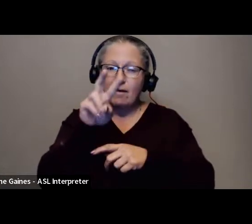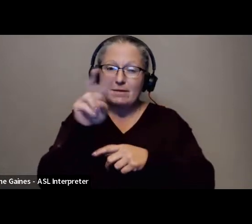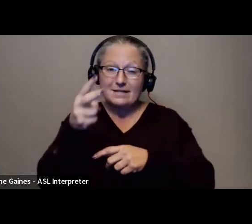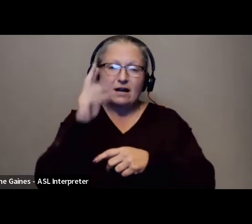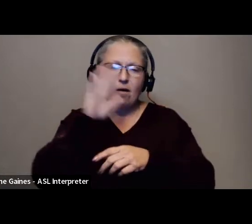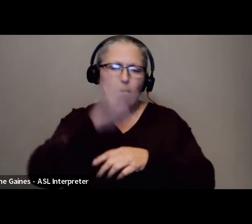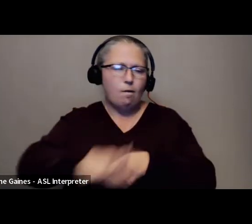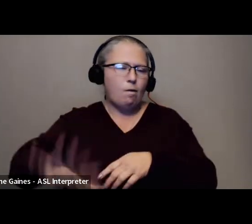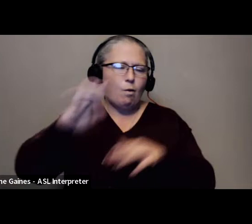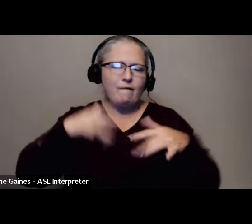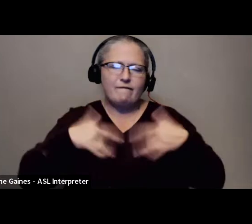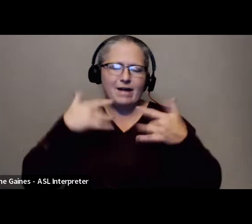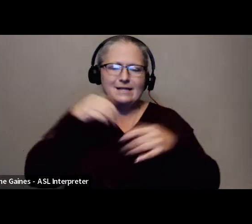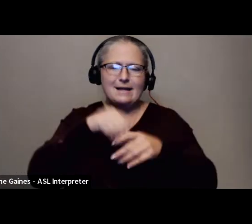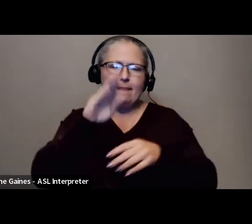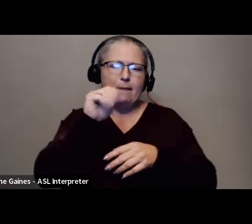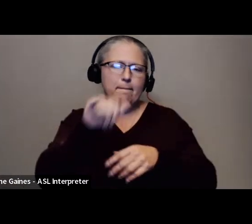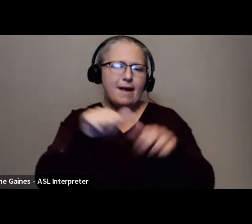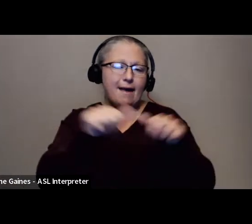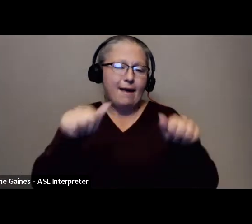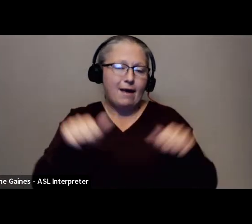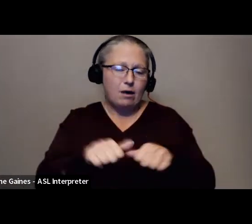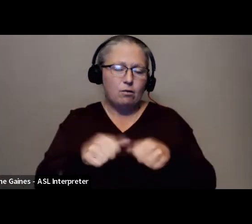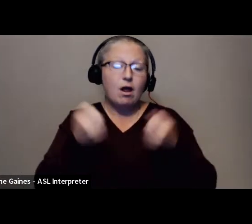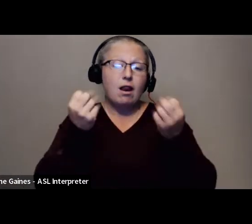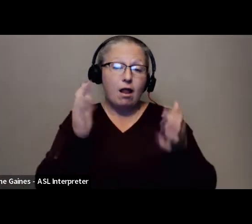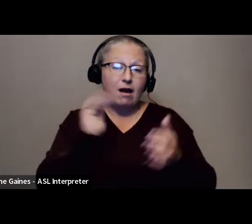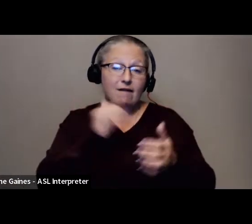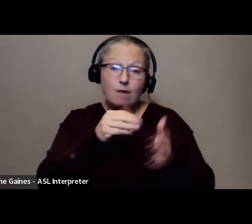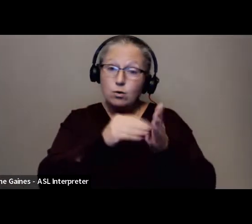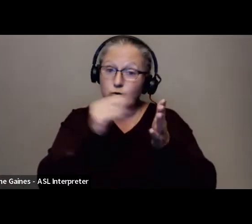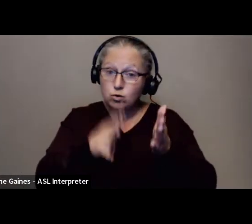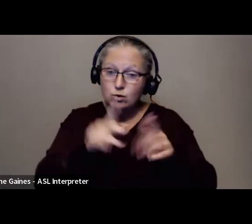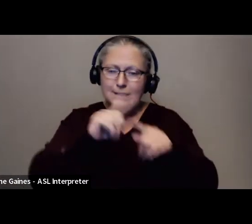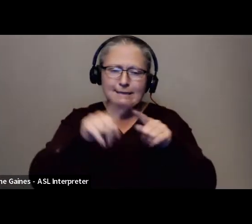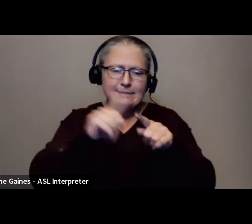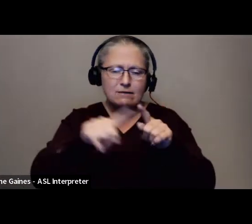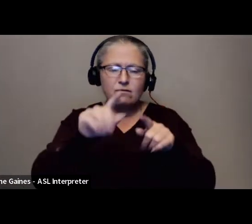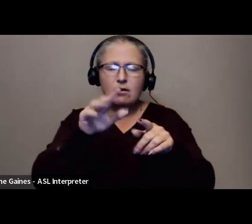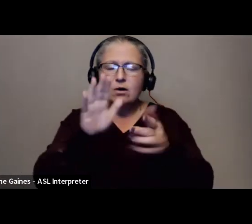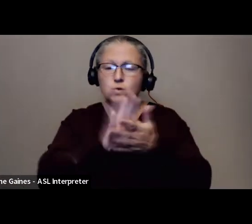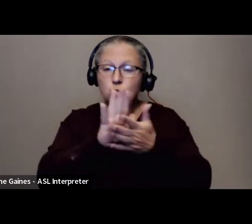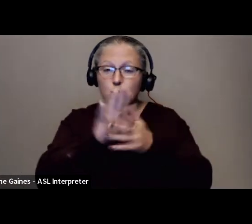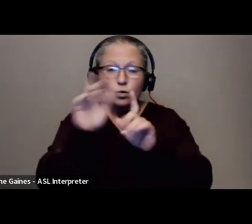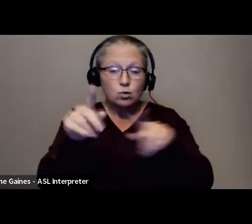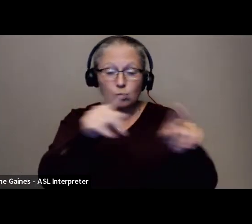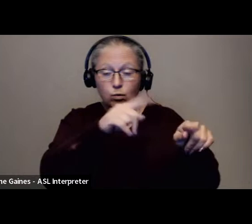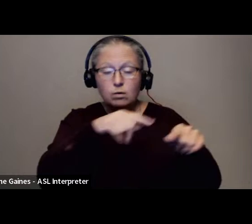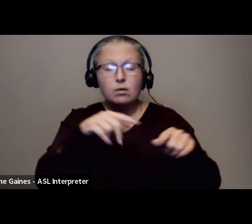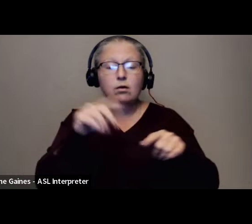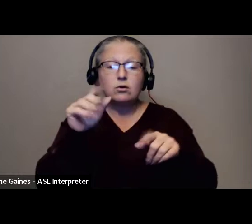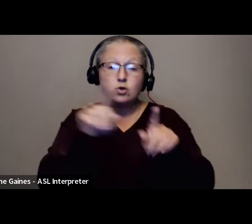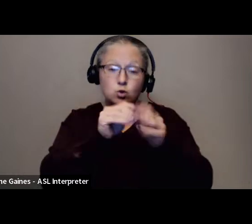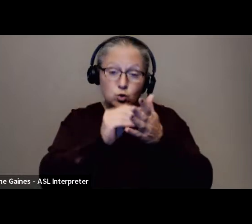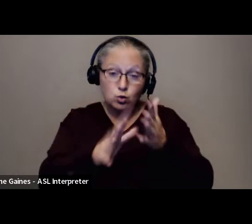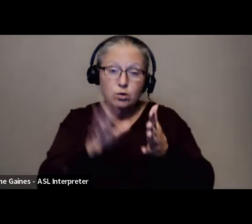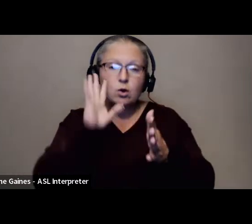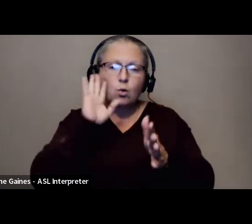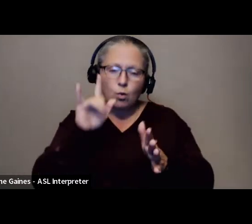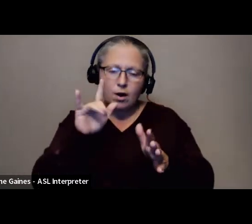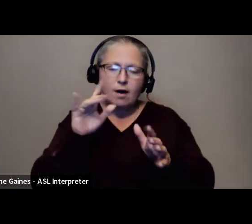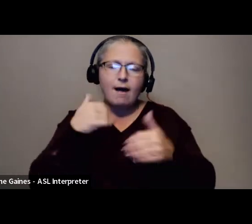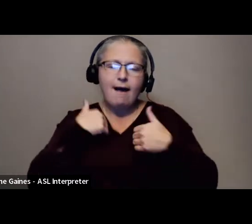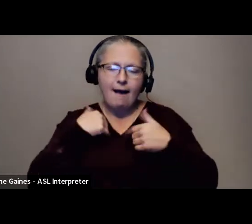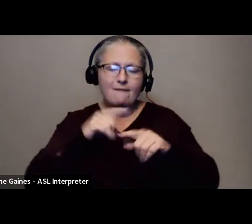Area. A lot of our students at the different campuses are also going to be putting on